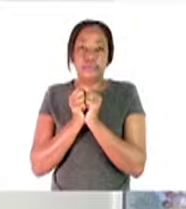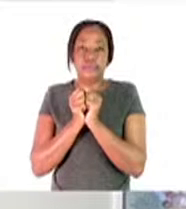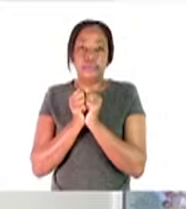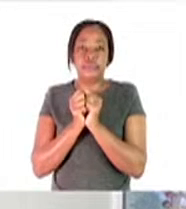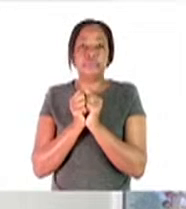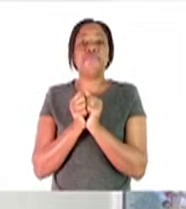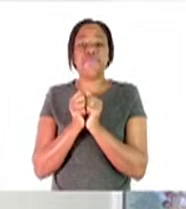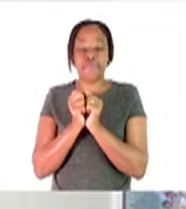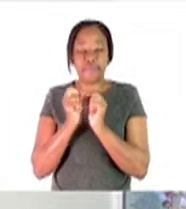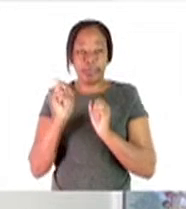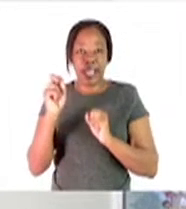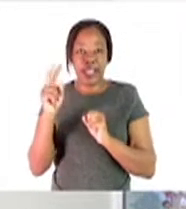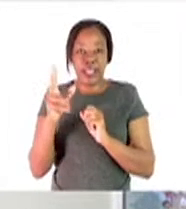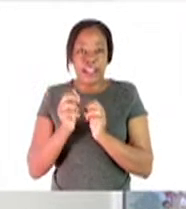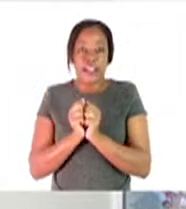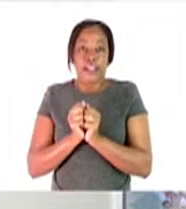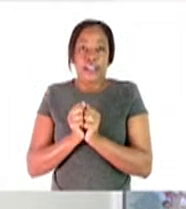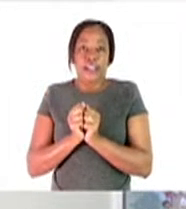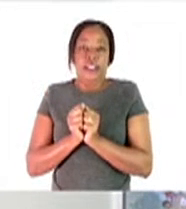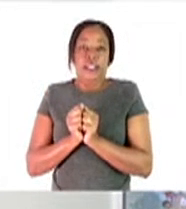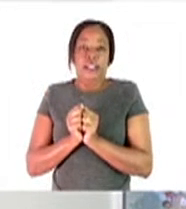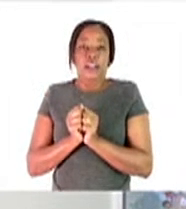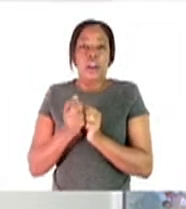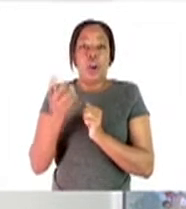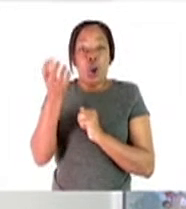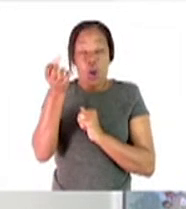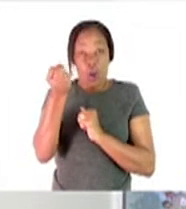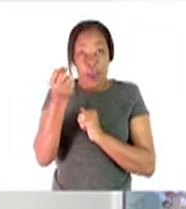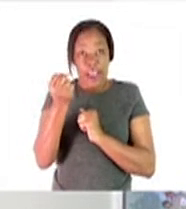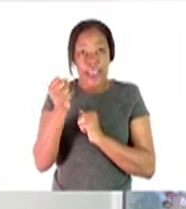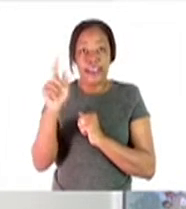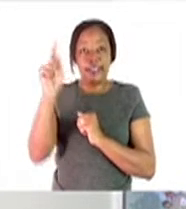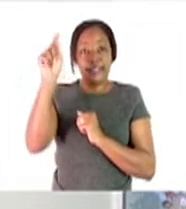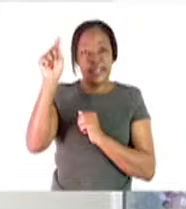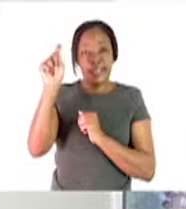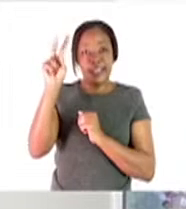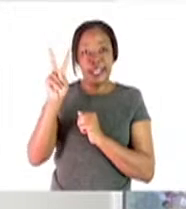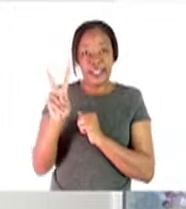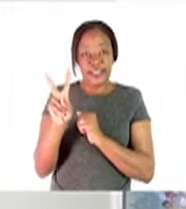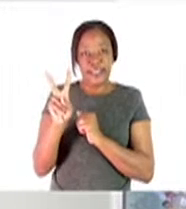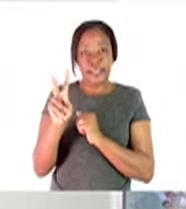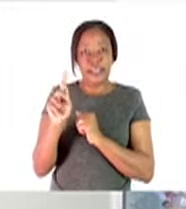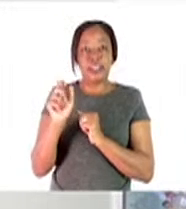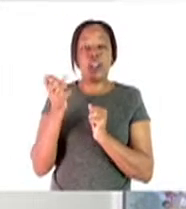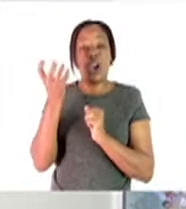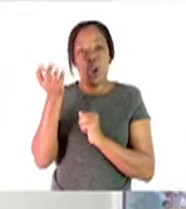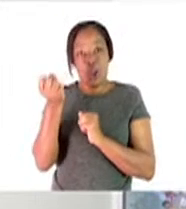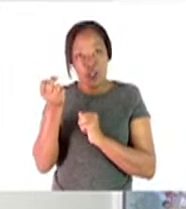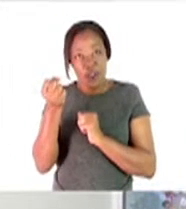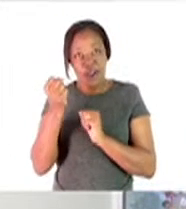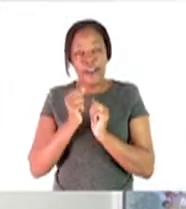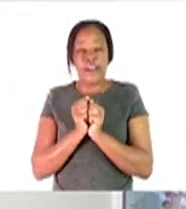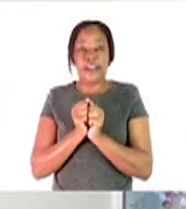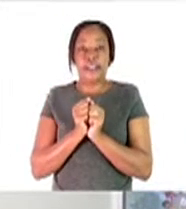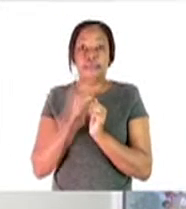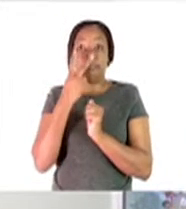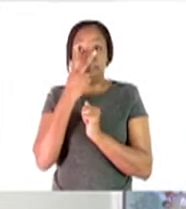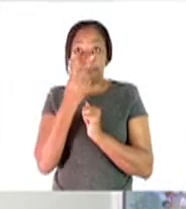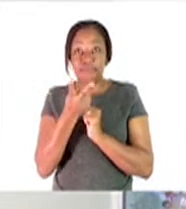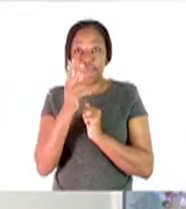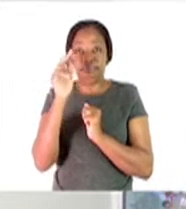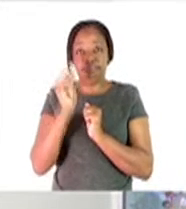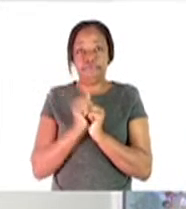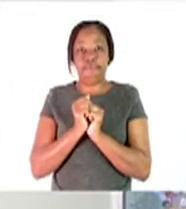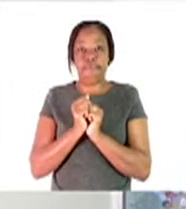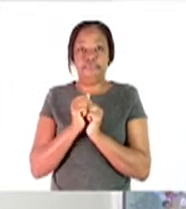you to see. We also have televisions. For some of those who are in town, mostly where there is electricity,